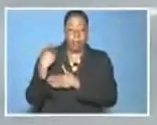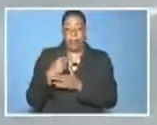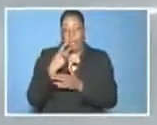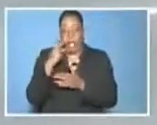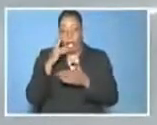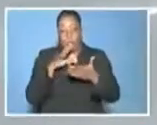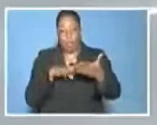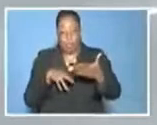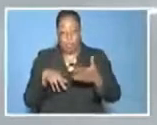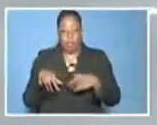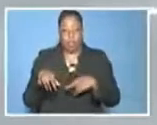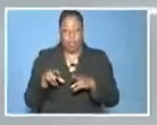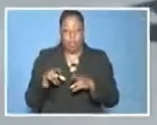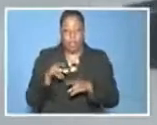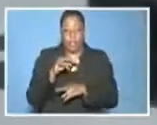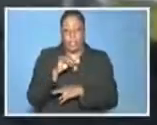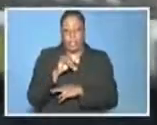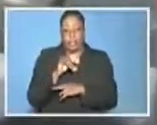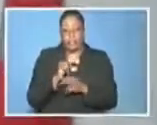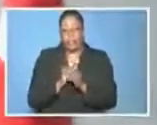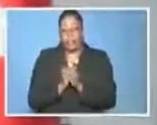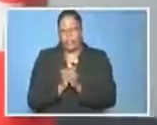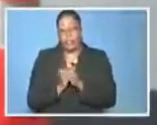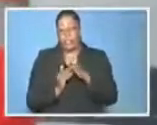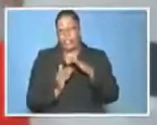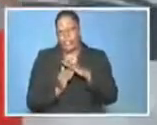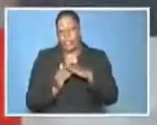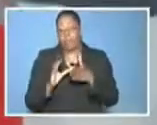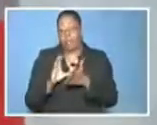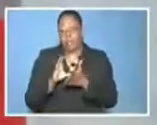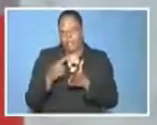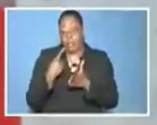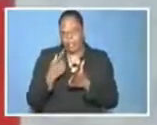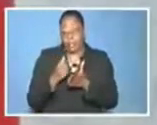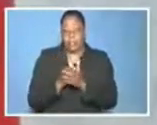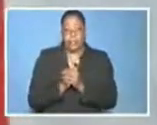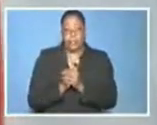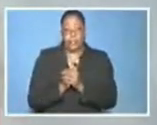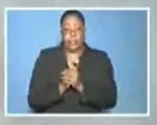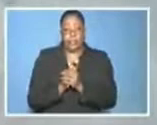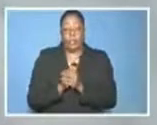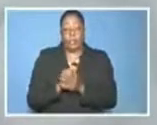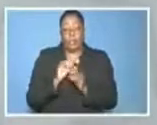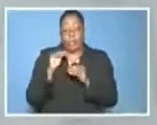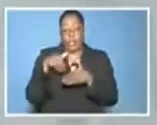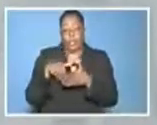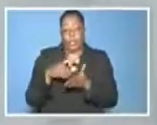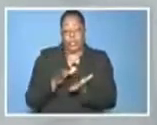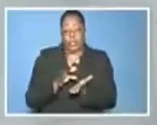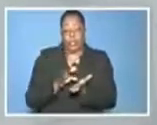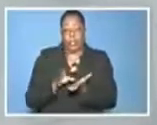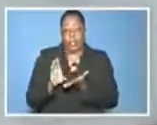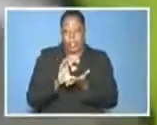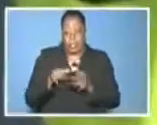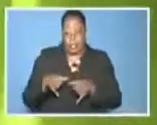the striping, which we call the icing on the cake, so to speak. And so we're putting in the center lines, which